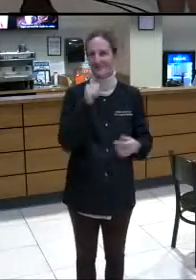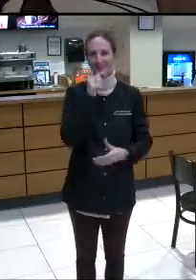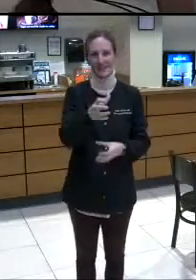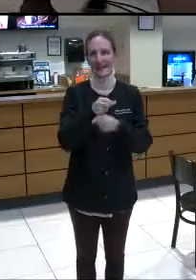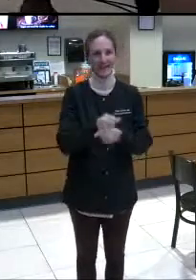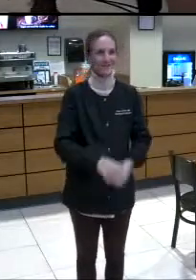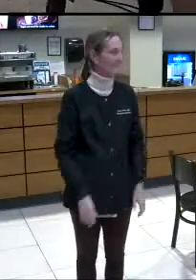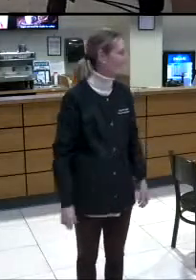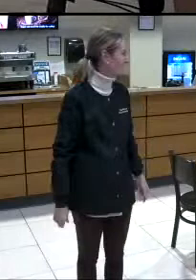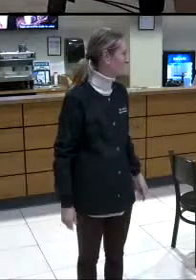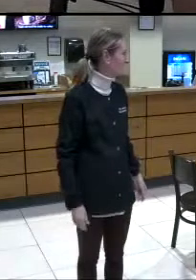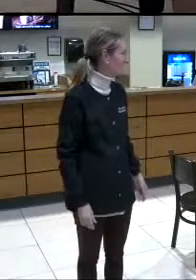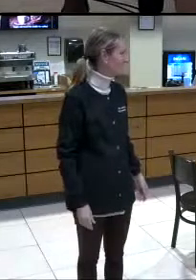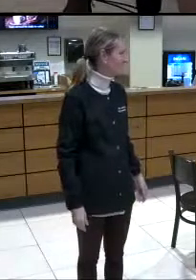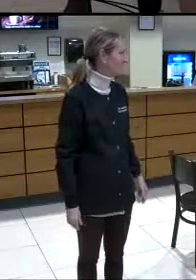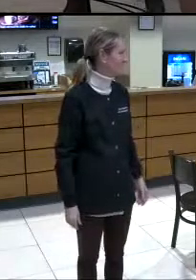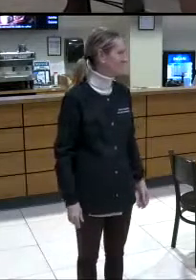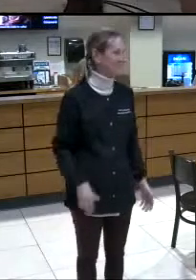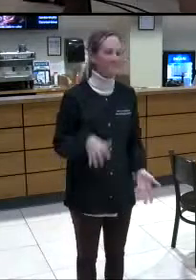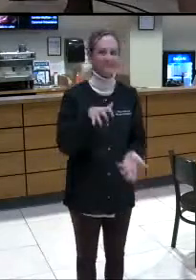She just dropped it.